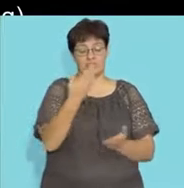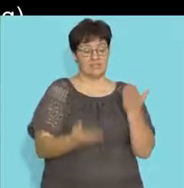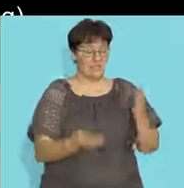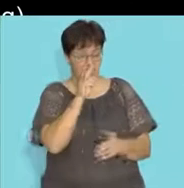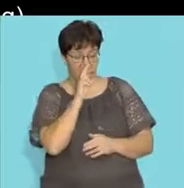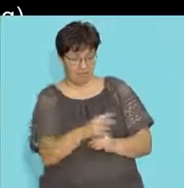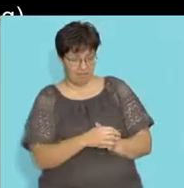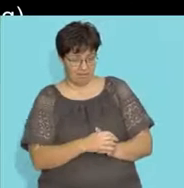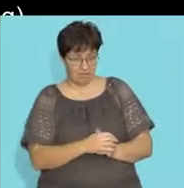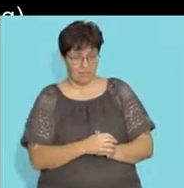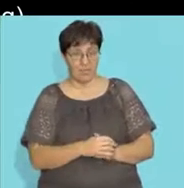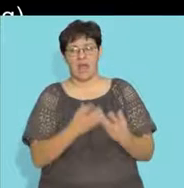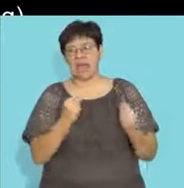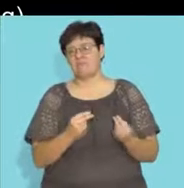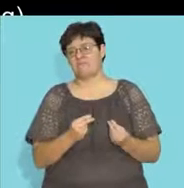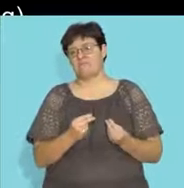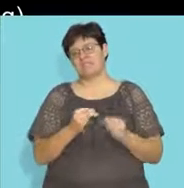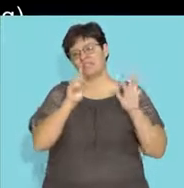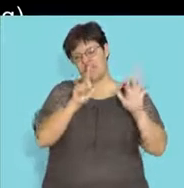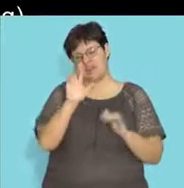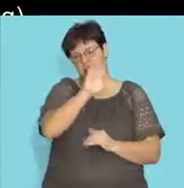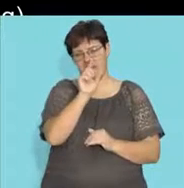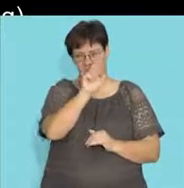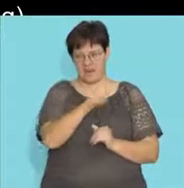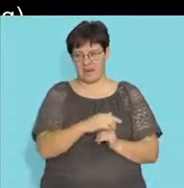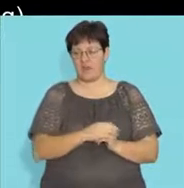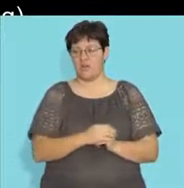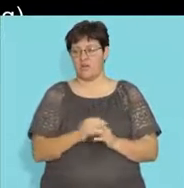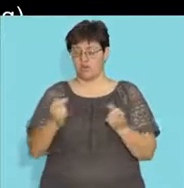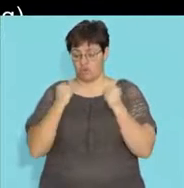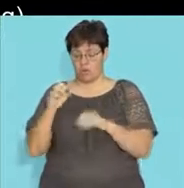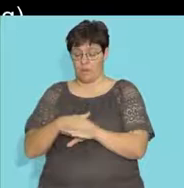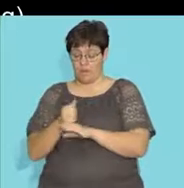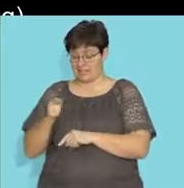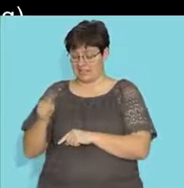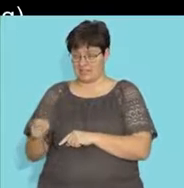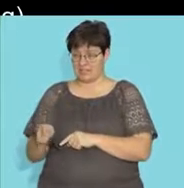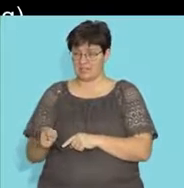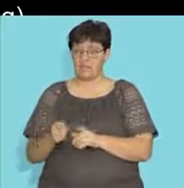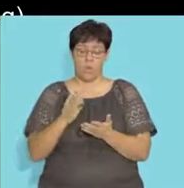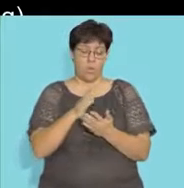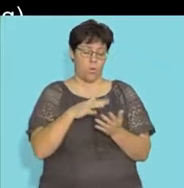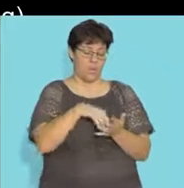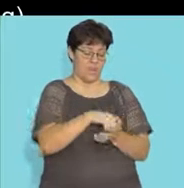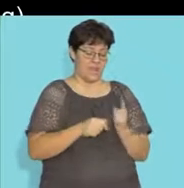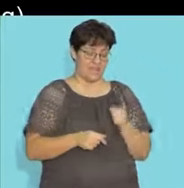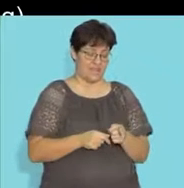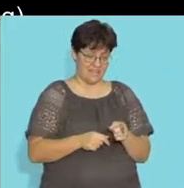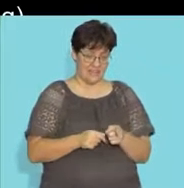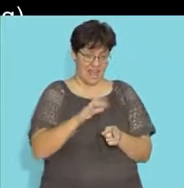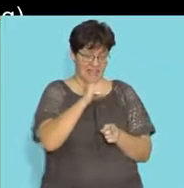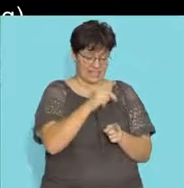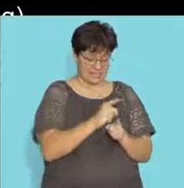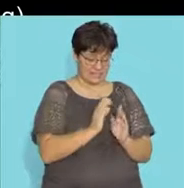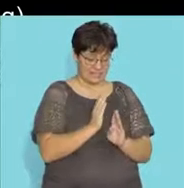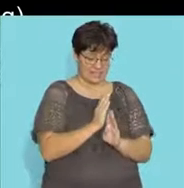scale. If I have 7 more or less there, strong base will be there, and your weak acid will be